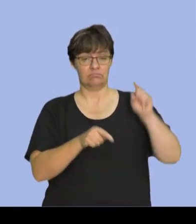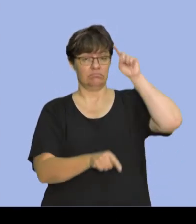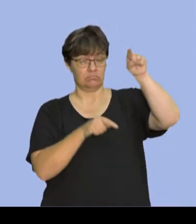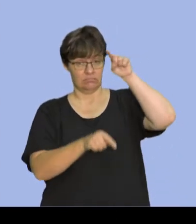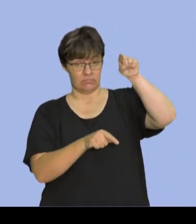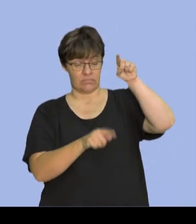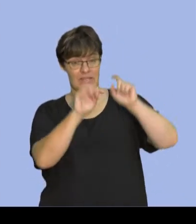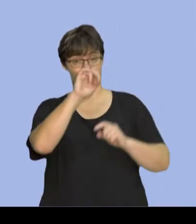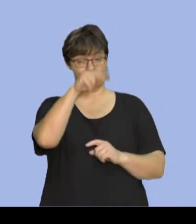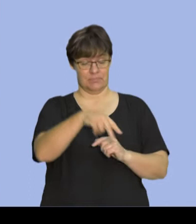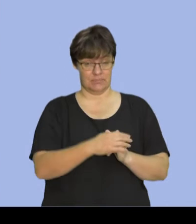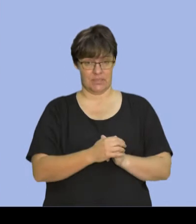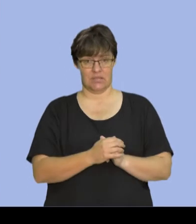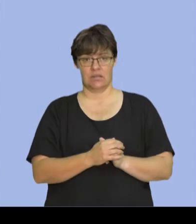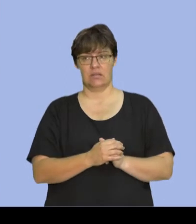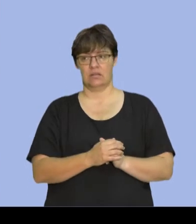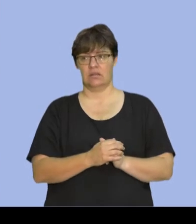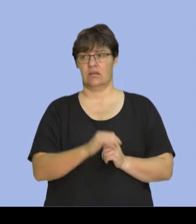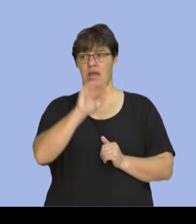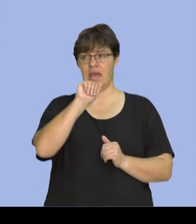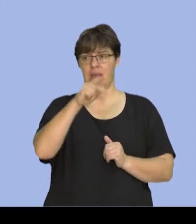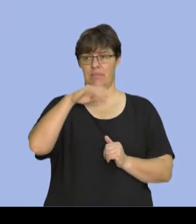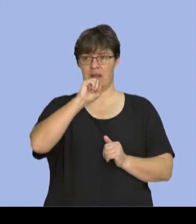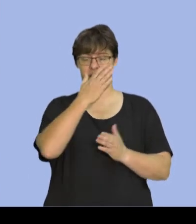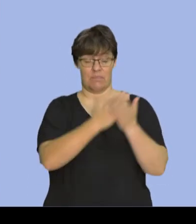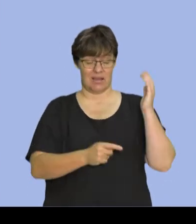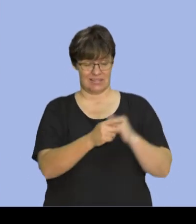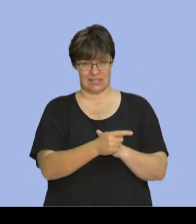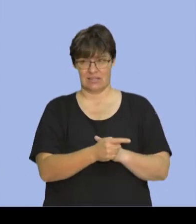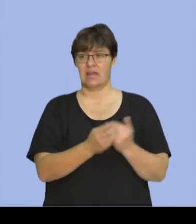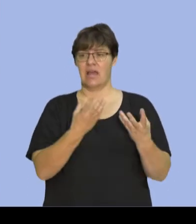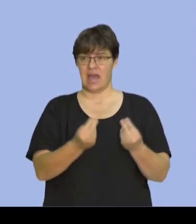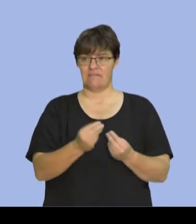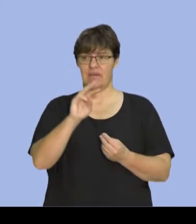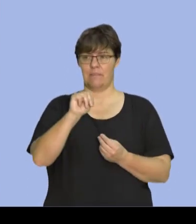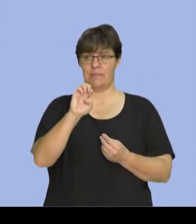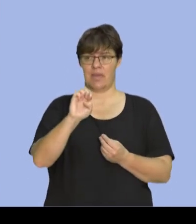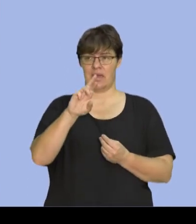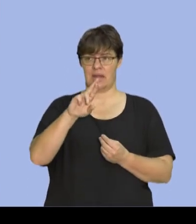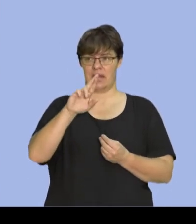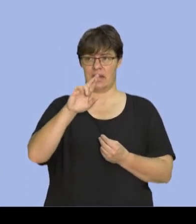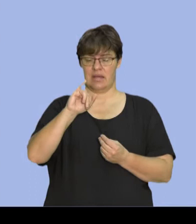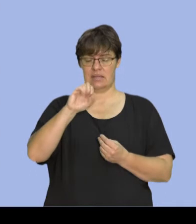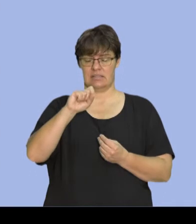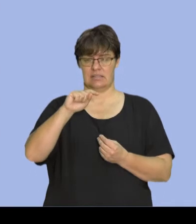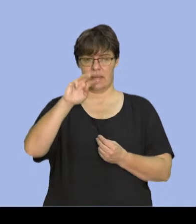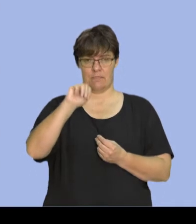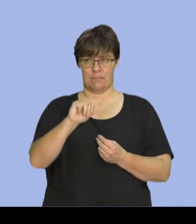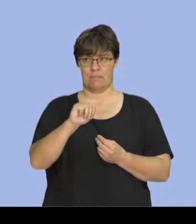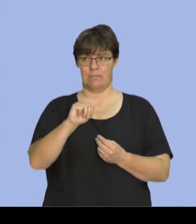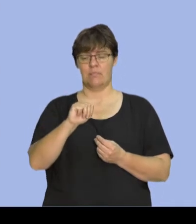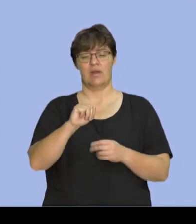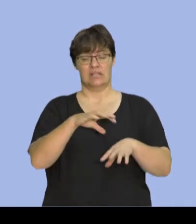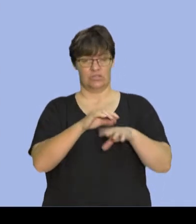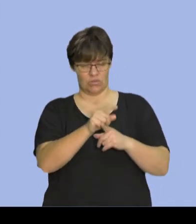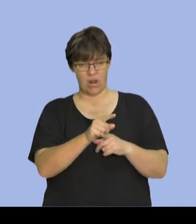these tips of the parts, which we refer to as the apical parts, there is meristematic tissue, which is tissue that